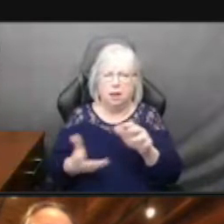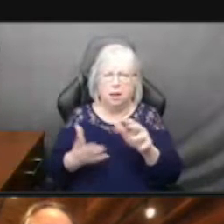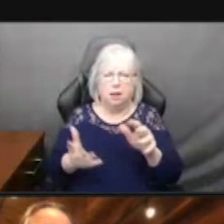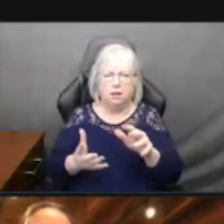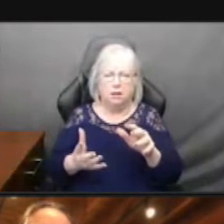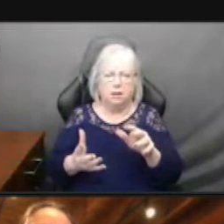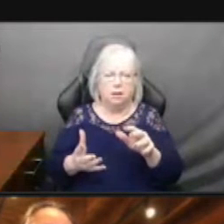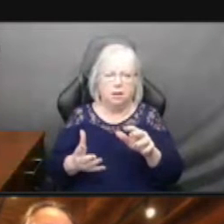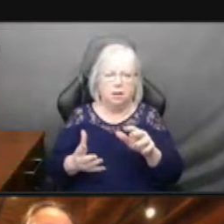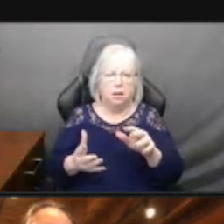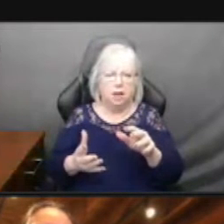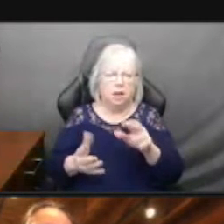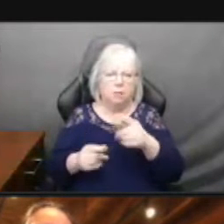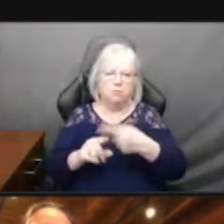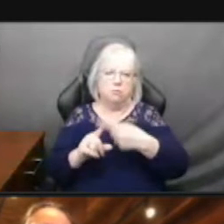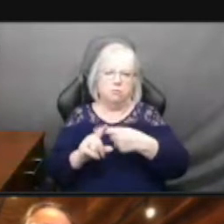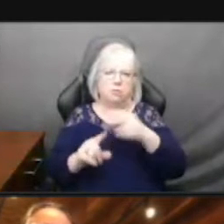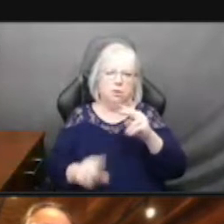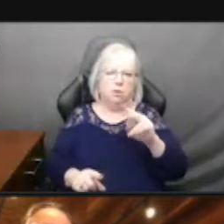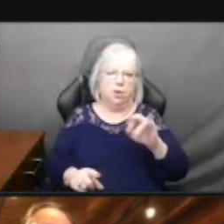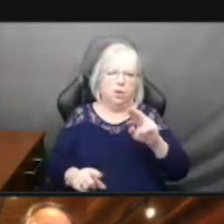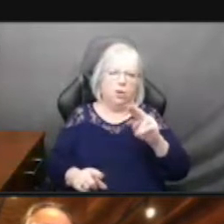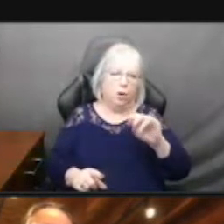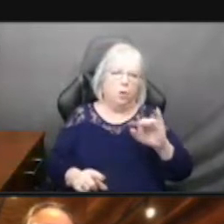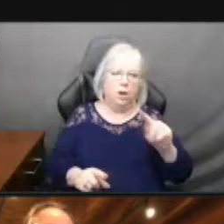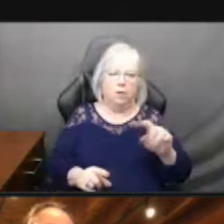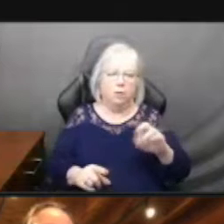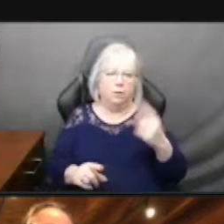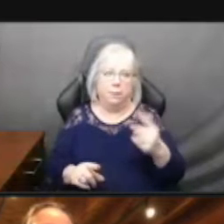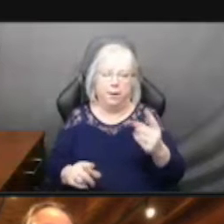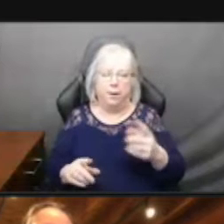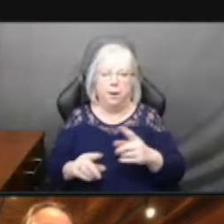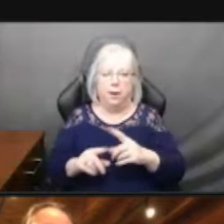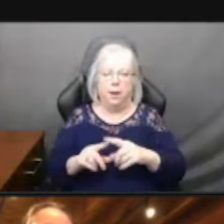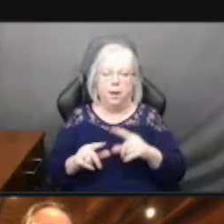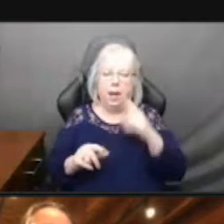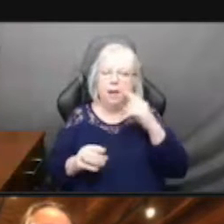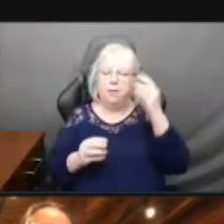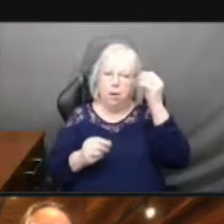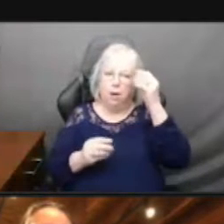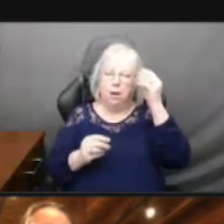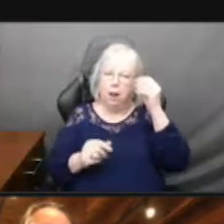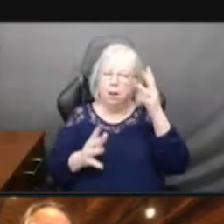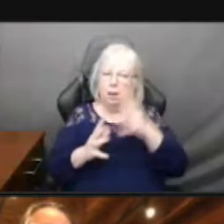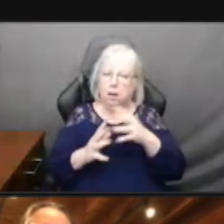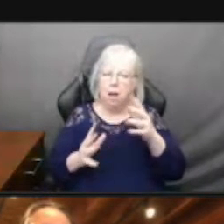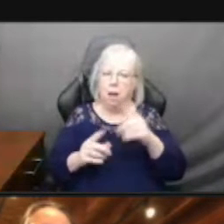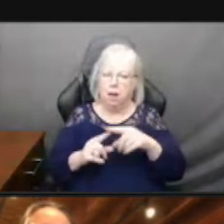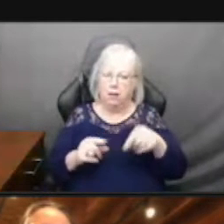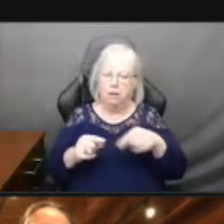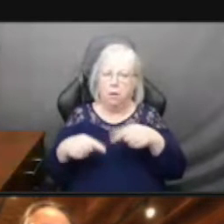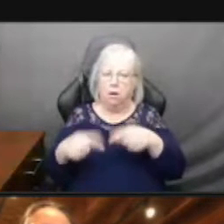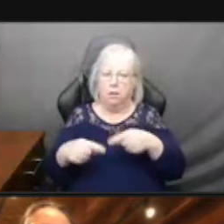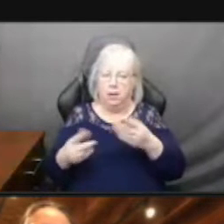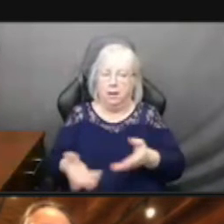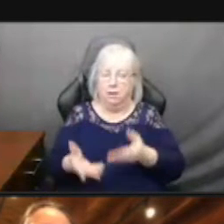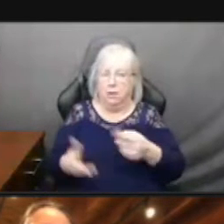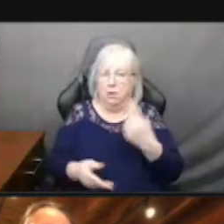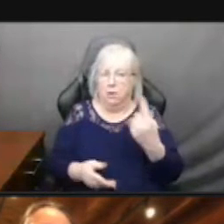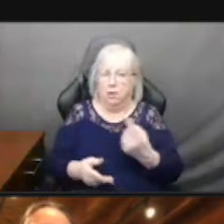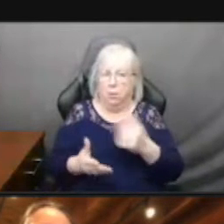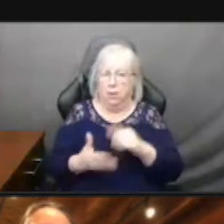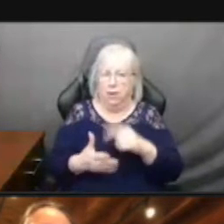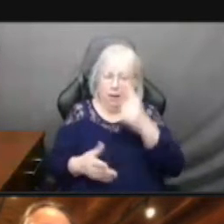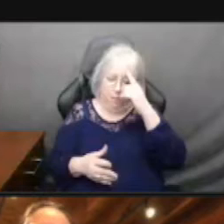rental unit or something. But I've given a lot of thought to this, and this argument right here is the only one that just